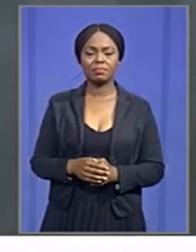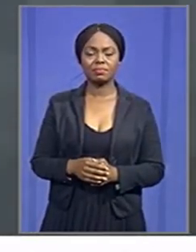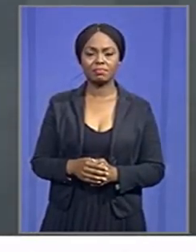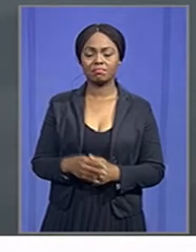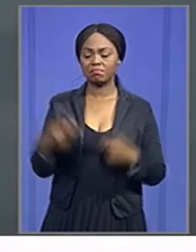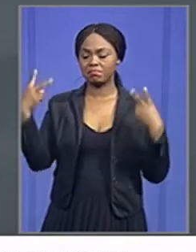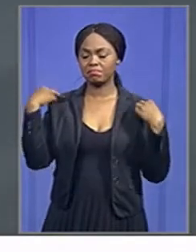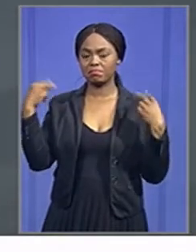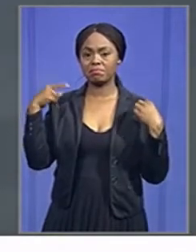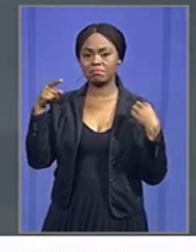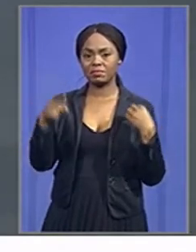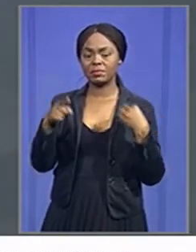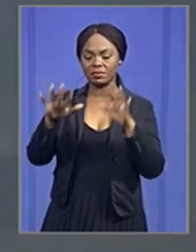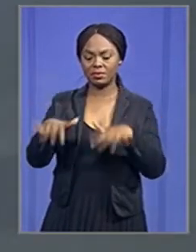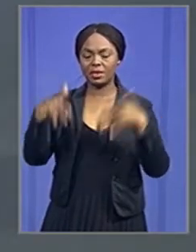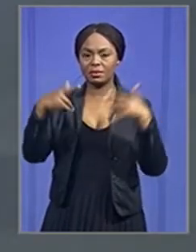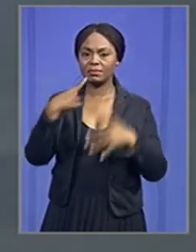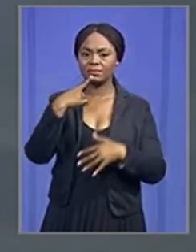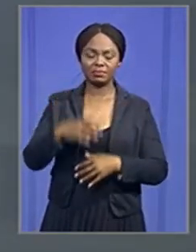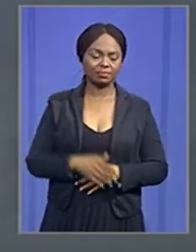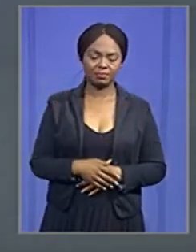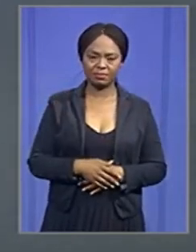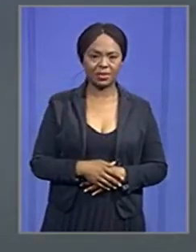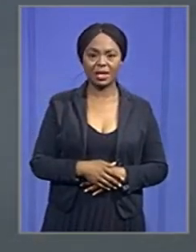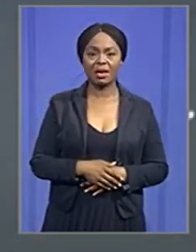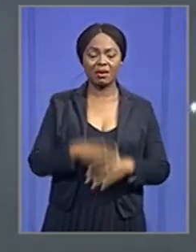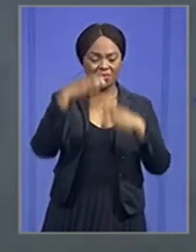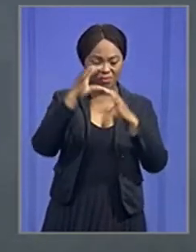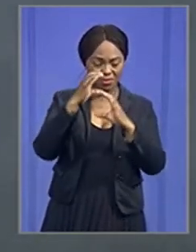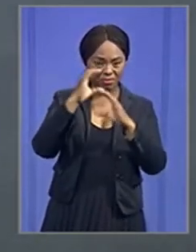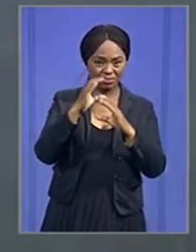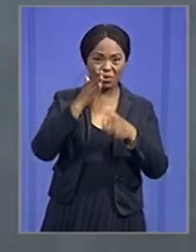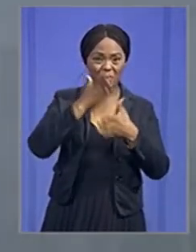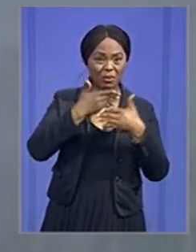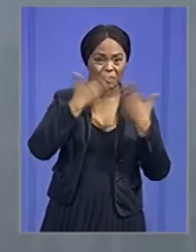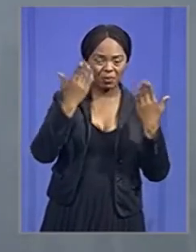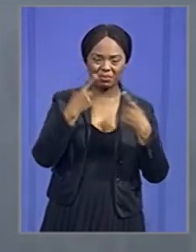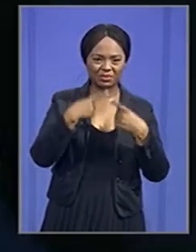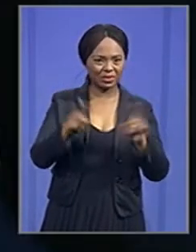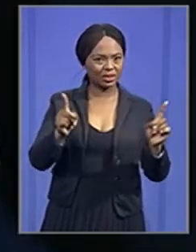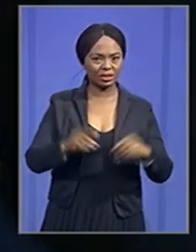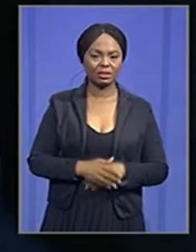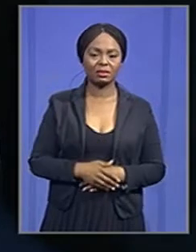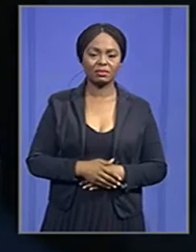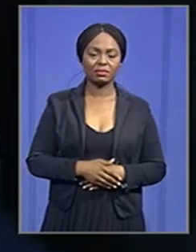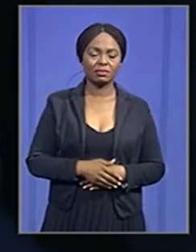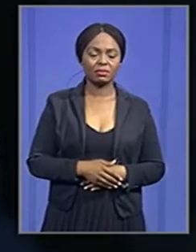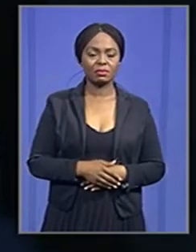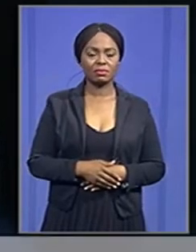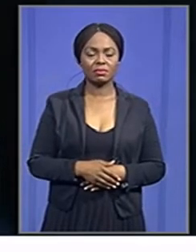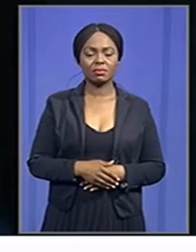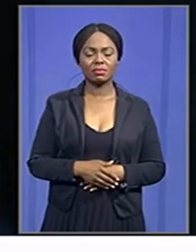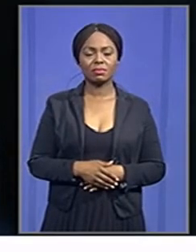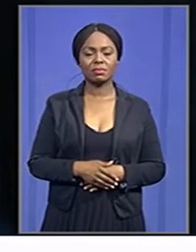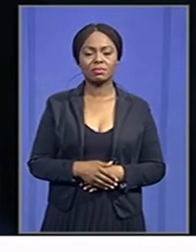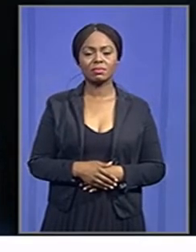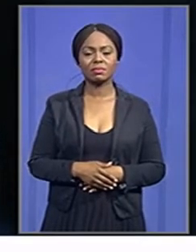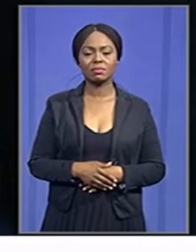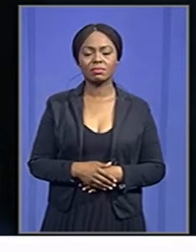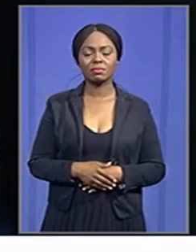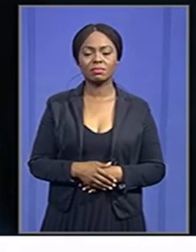gore dikamera di be di sa šome ka letšatši leo mollo o phulegilego ka lona. I did explain